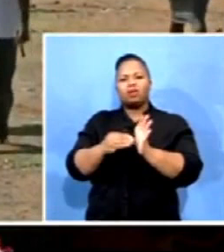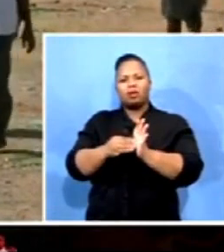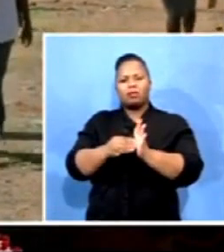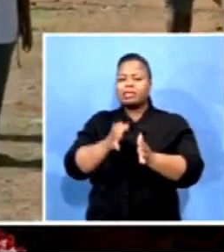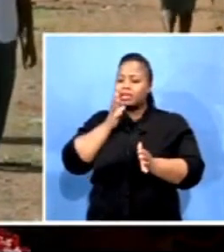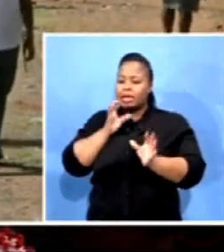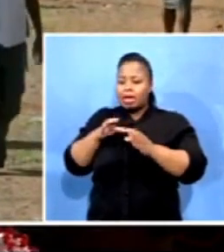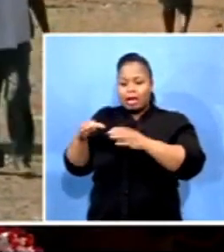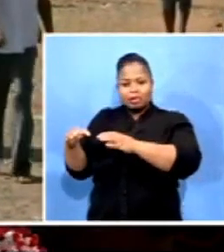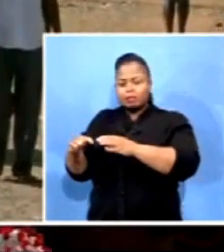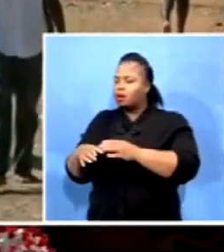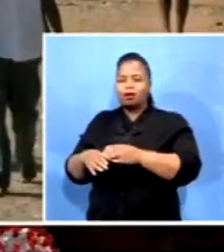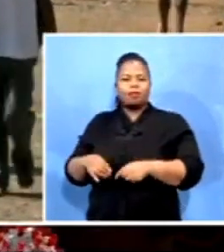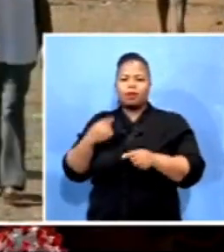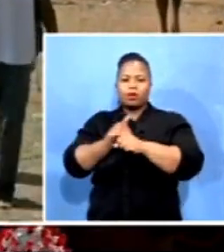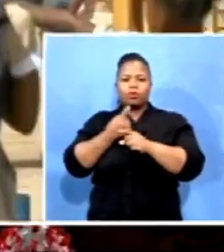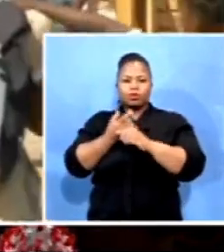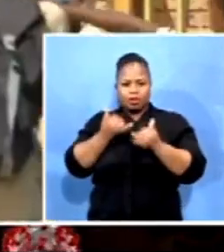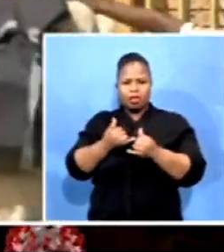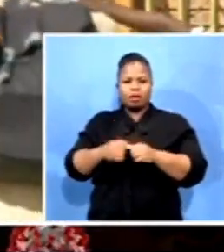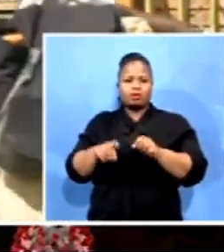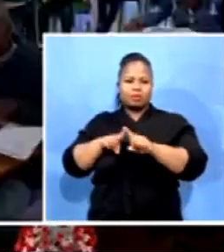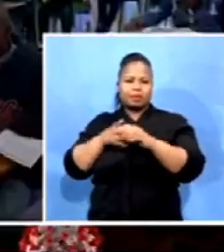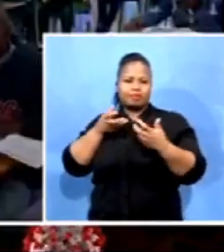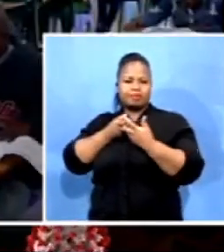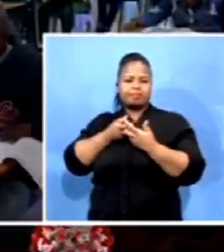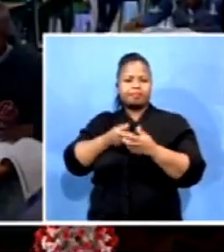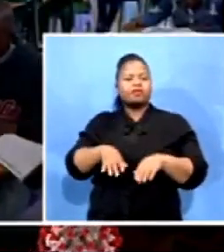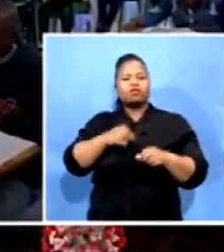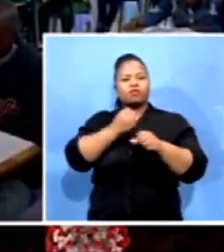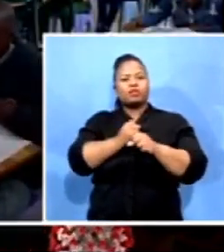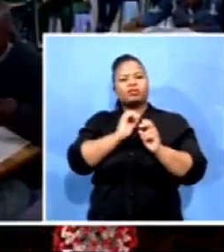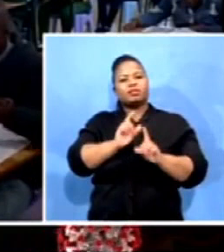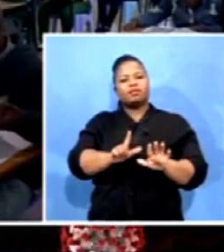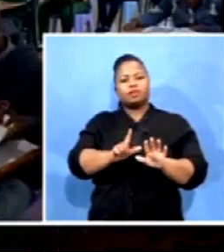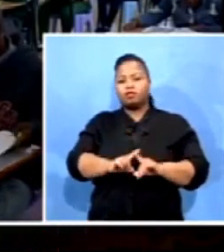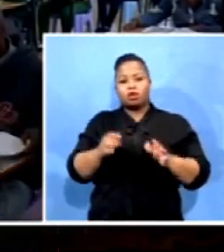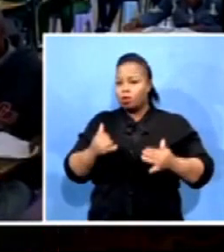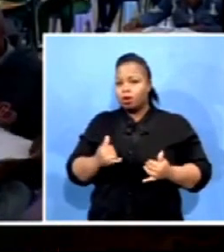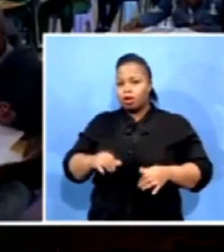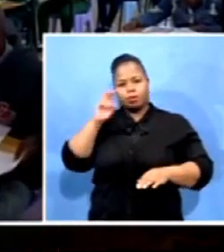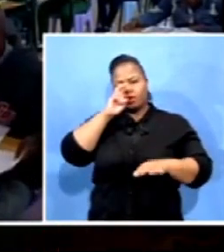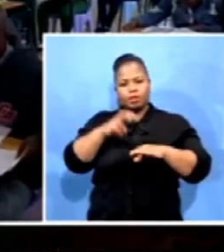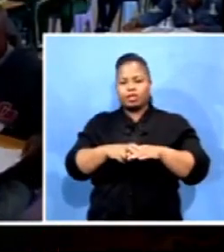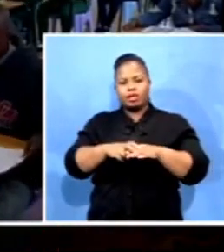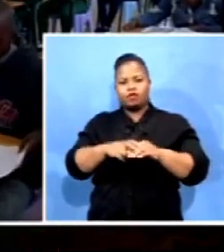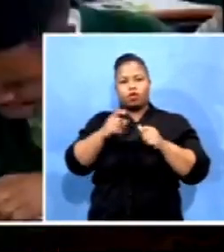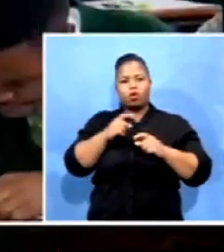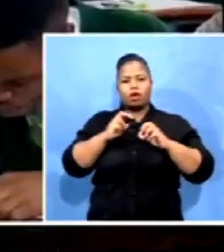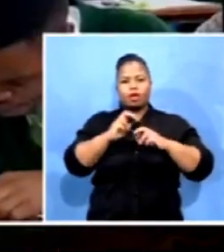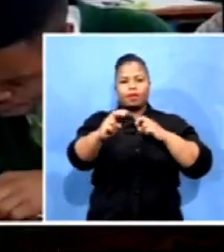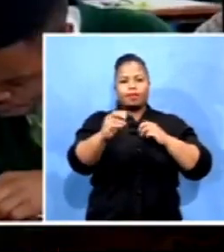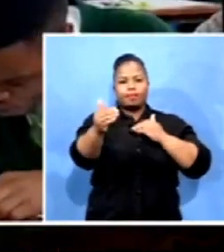also to grade 7. So in this period, will not really be required to procure more additional mobile classrooms. But going